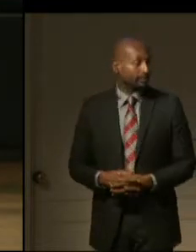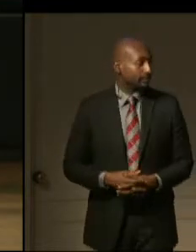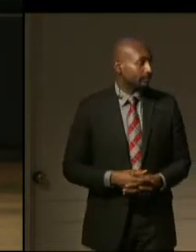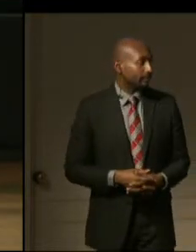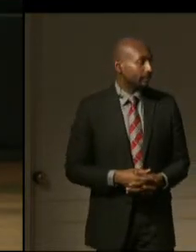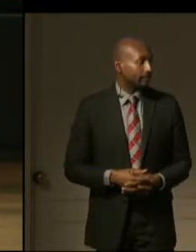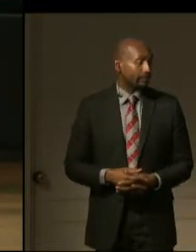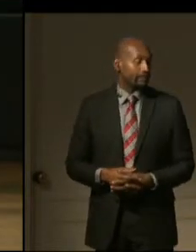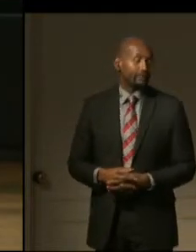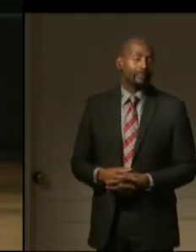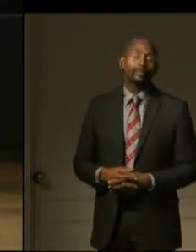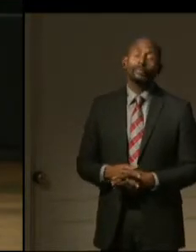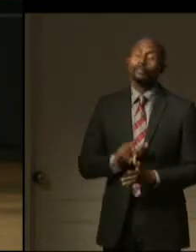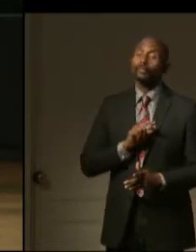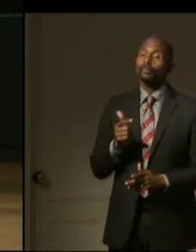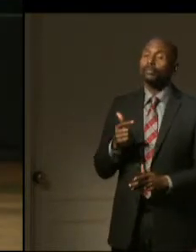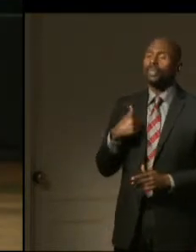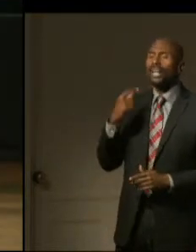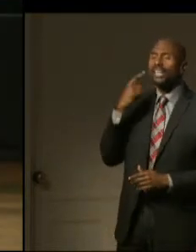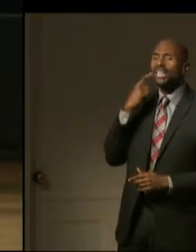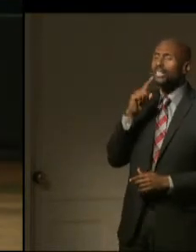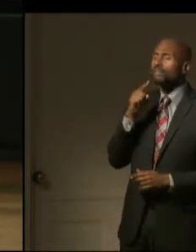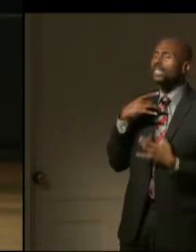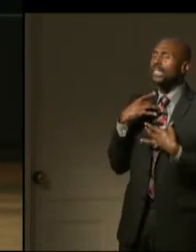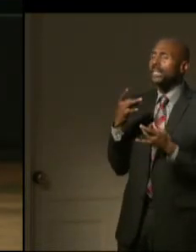I think that it's really interesting